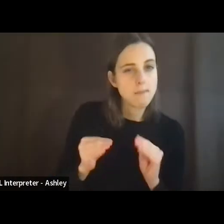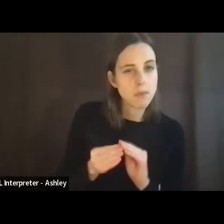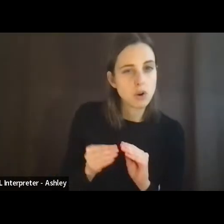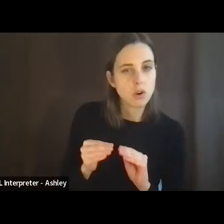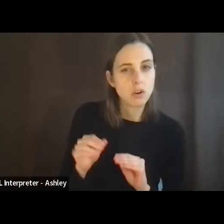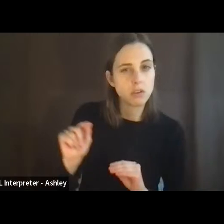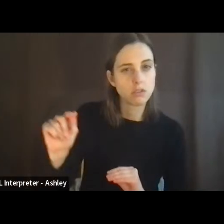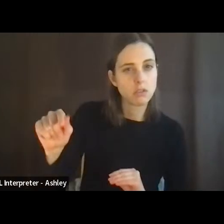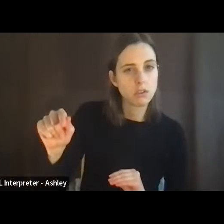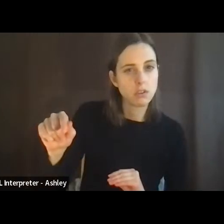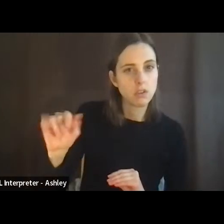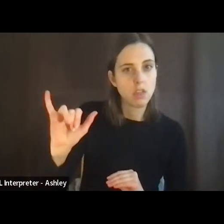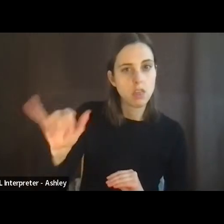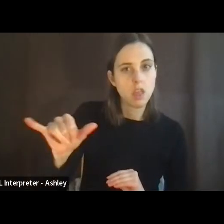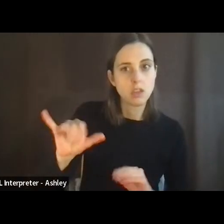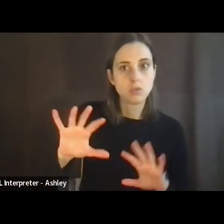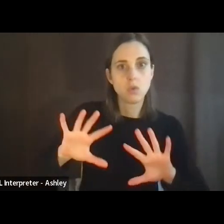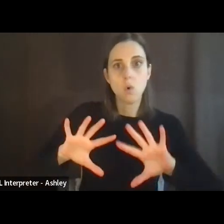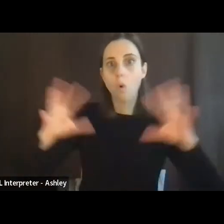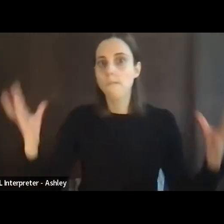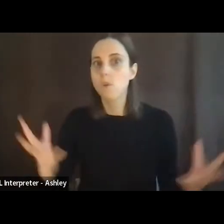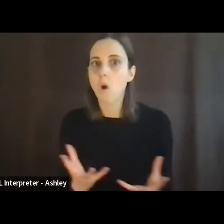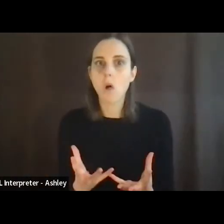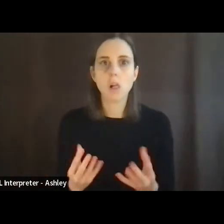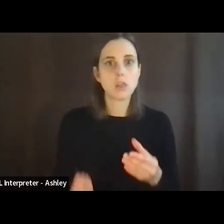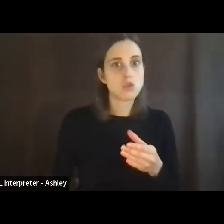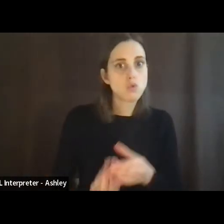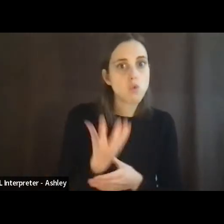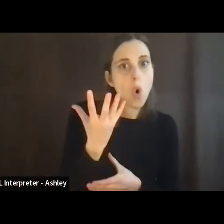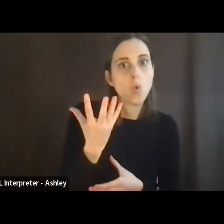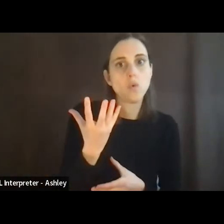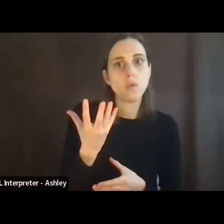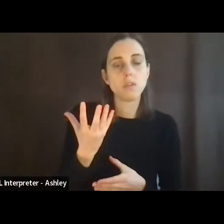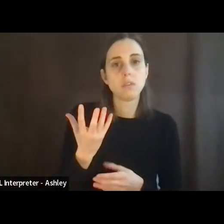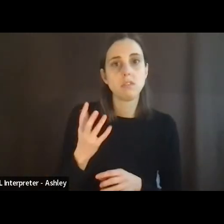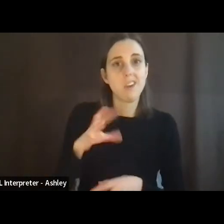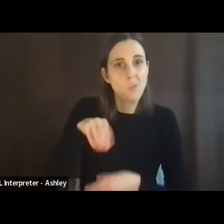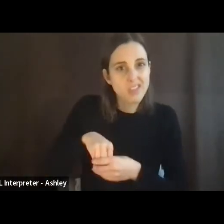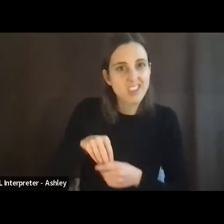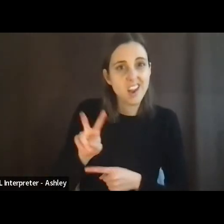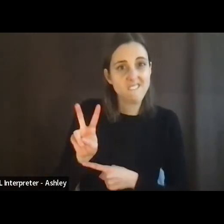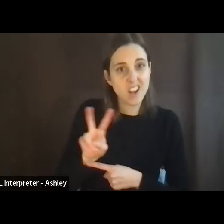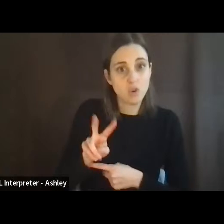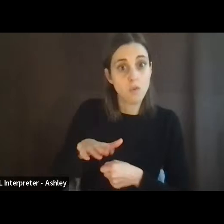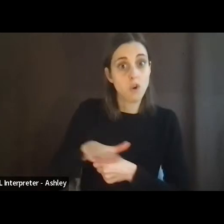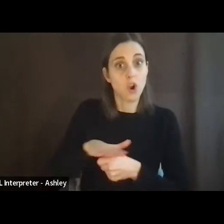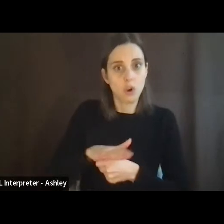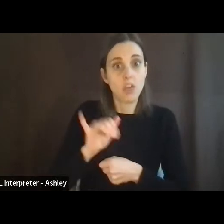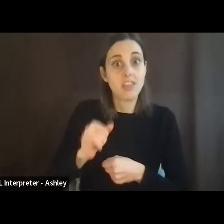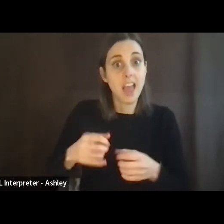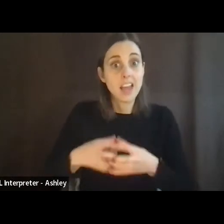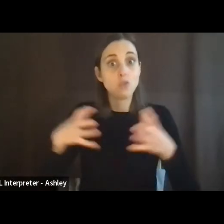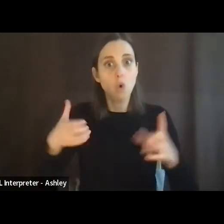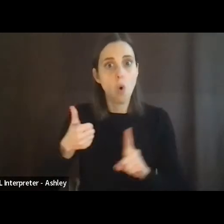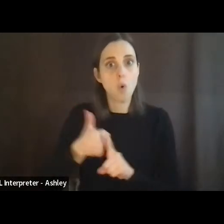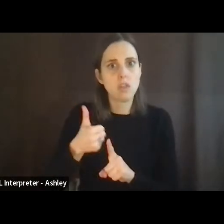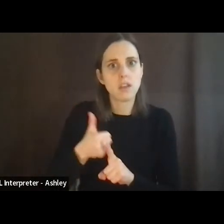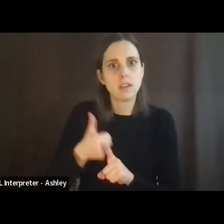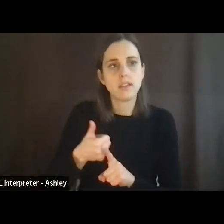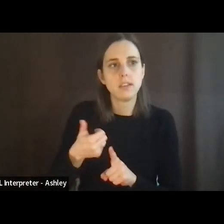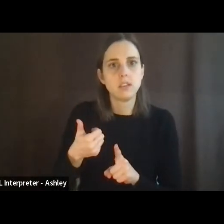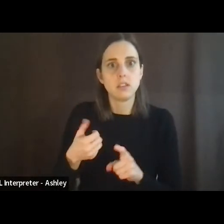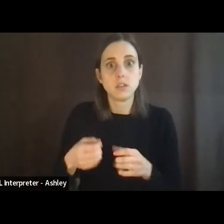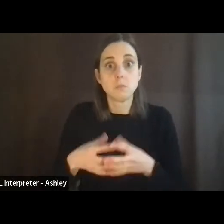it the overall growth of Vancouver was a high equity, or just that waterfront district? I wanted to know if the data need to